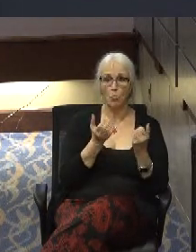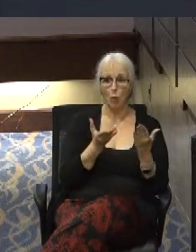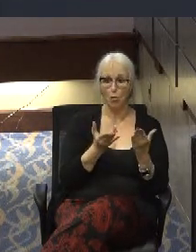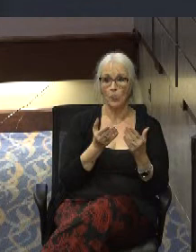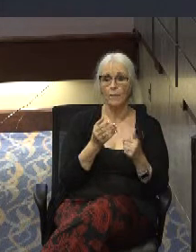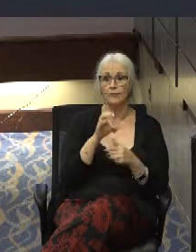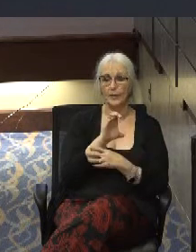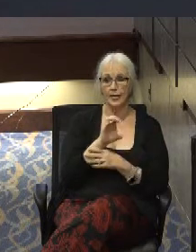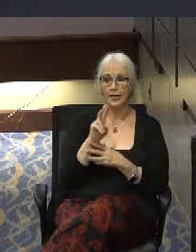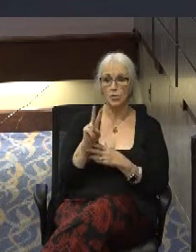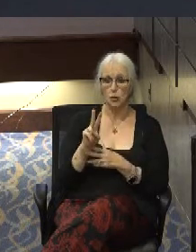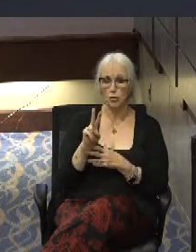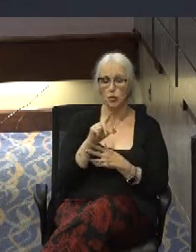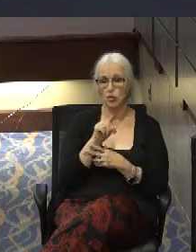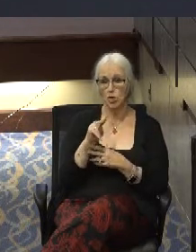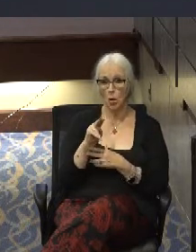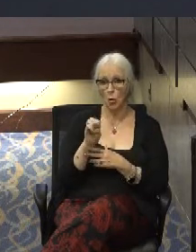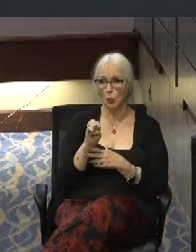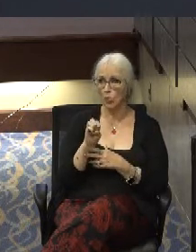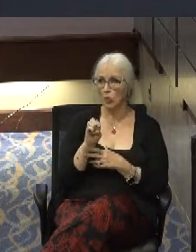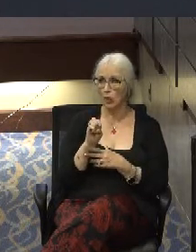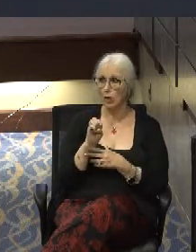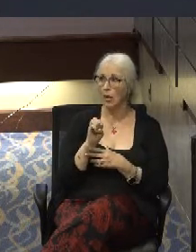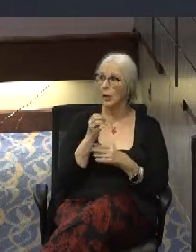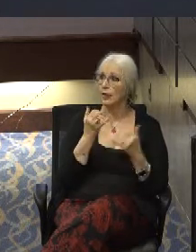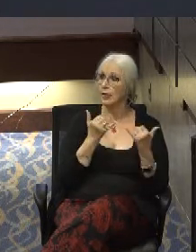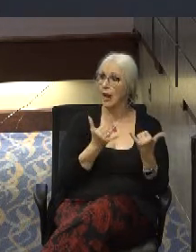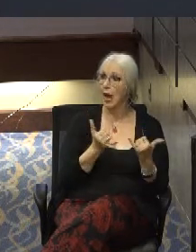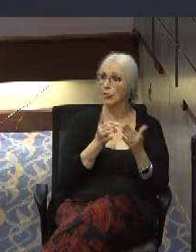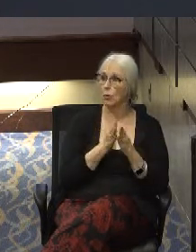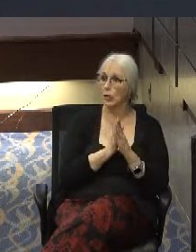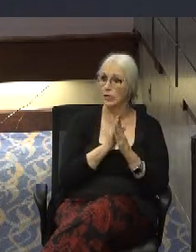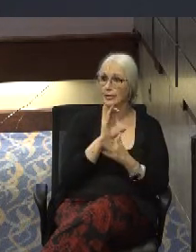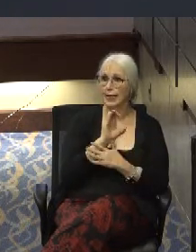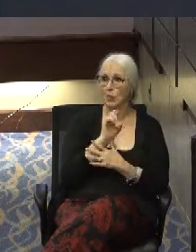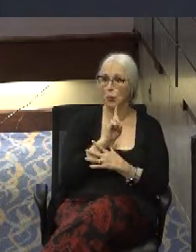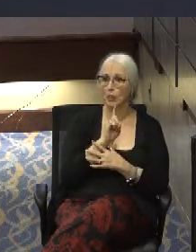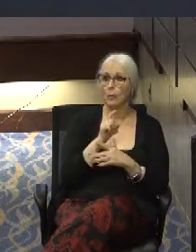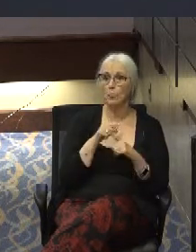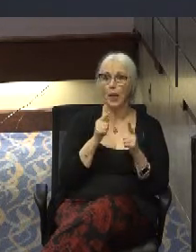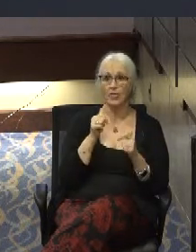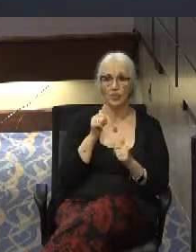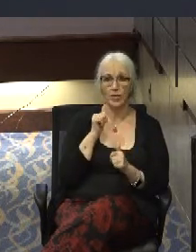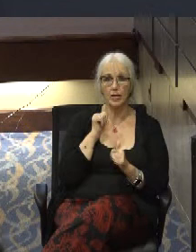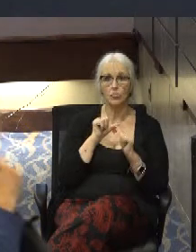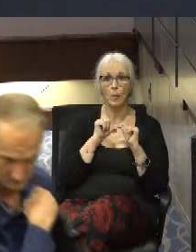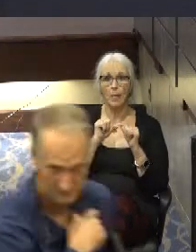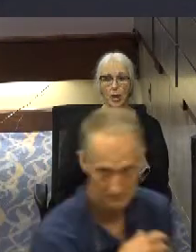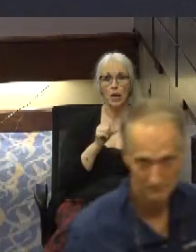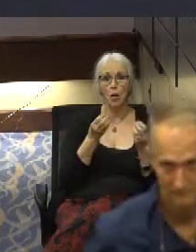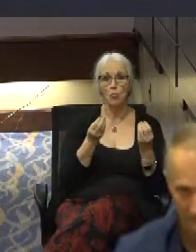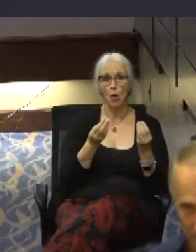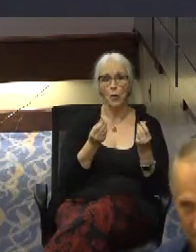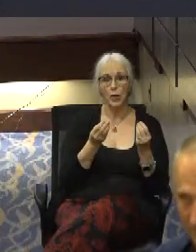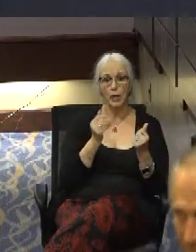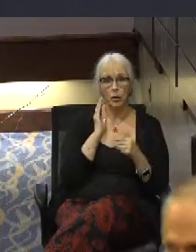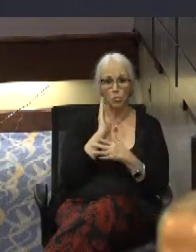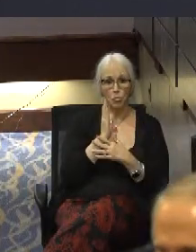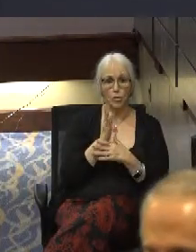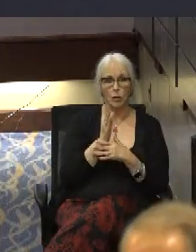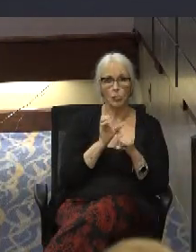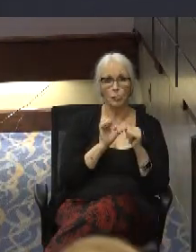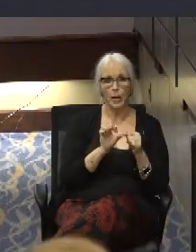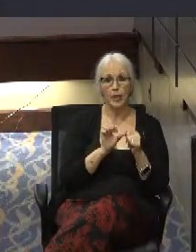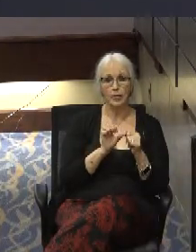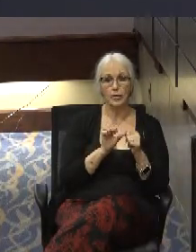C2 zoning. And now the request is for C1, but this would remain, this property, this